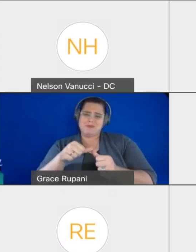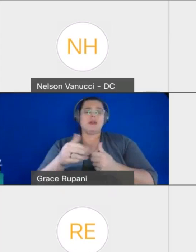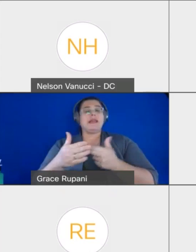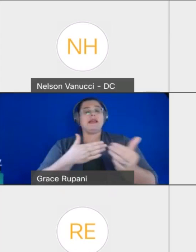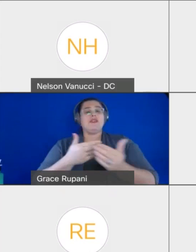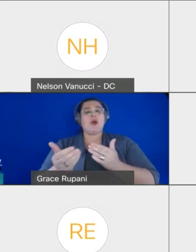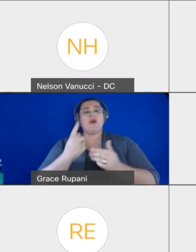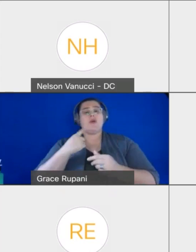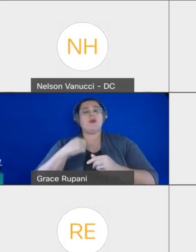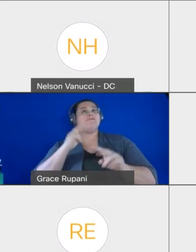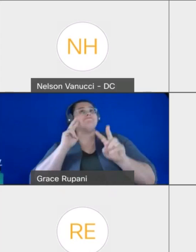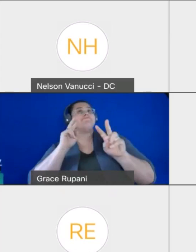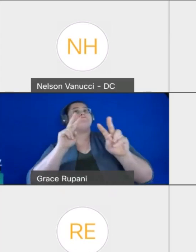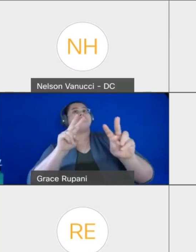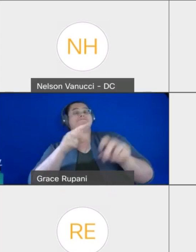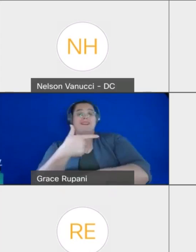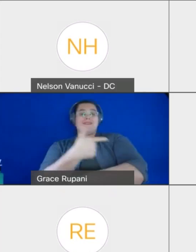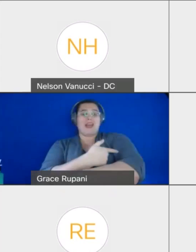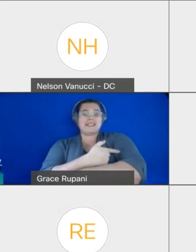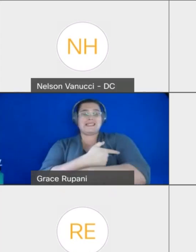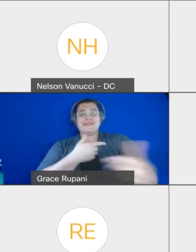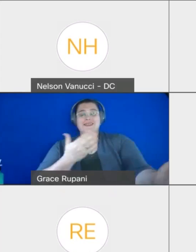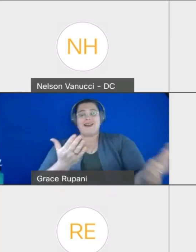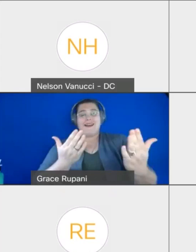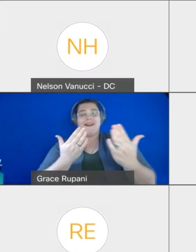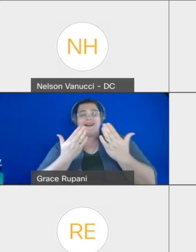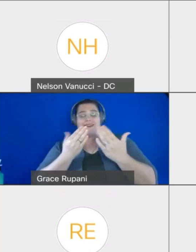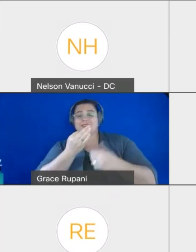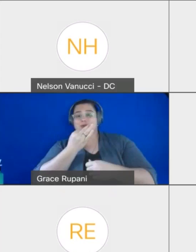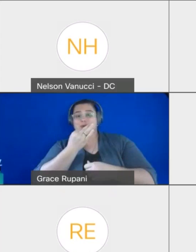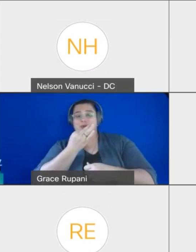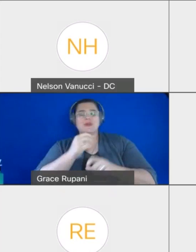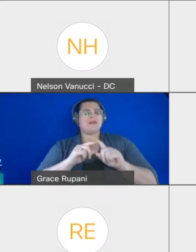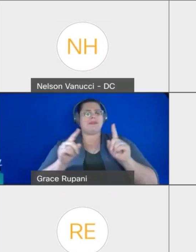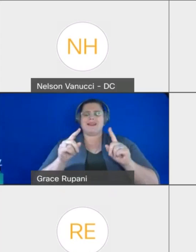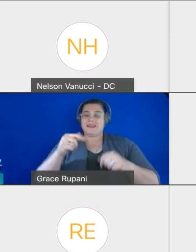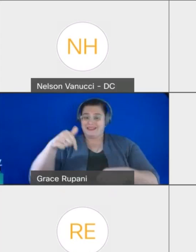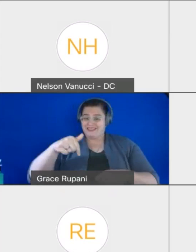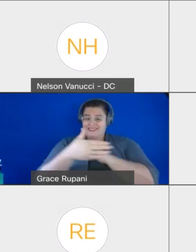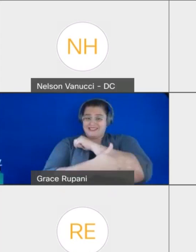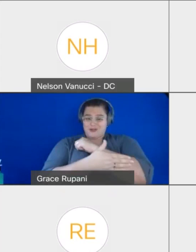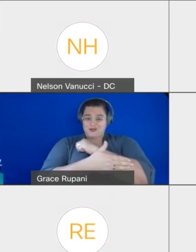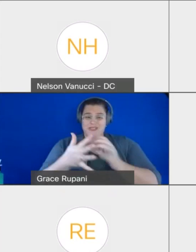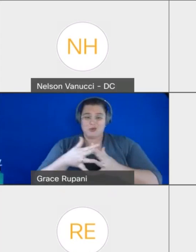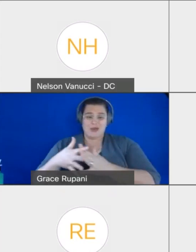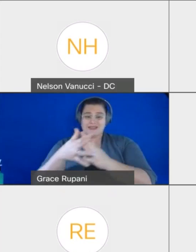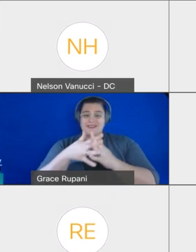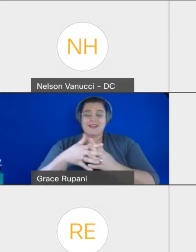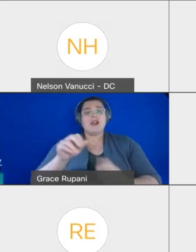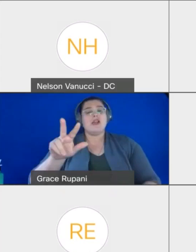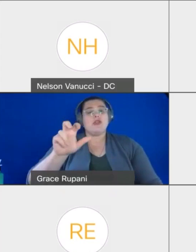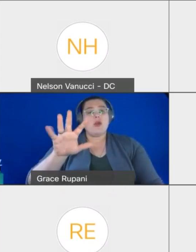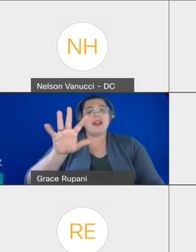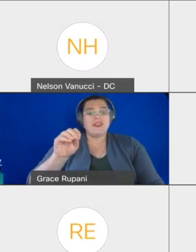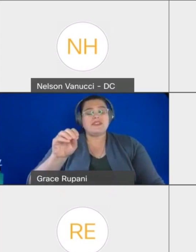horizon a vaccine, there's 350 million of us in this country. It's going to be a